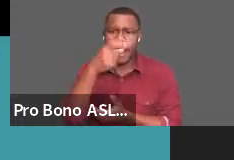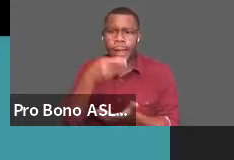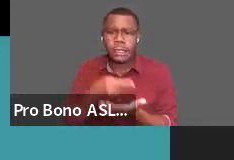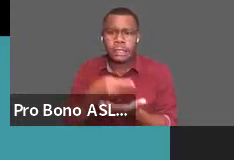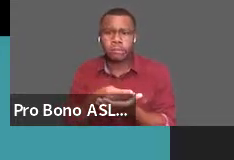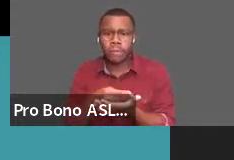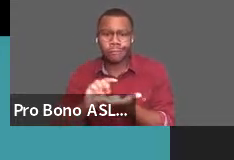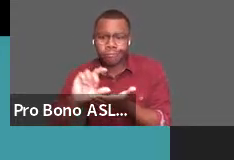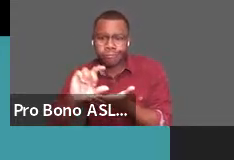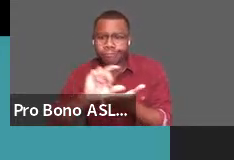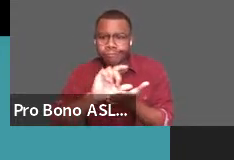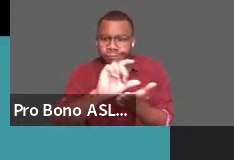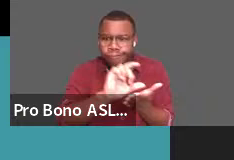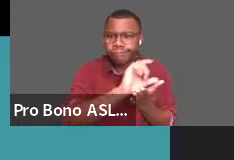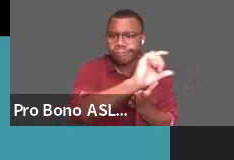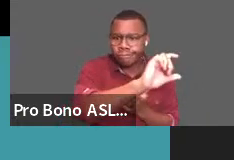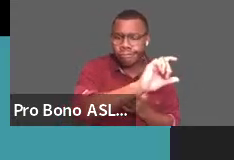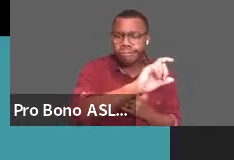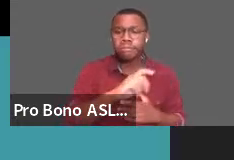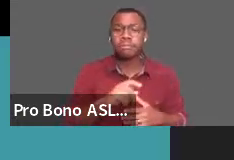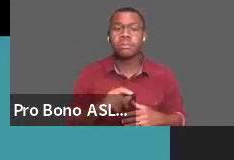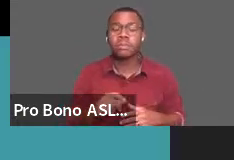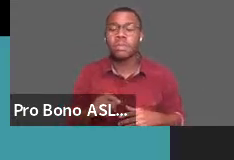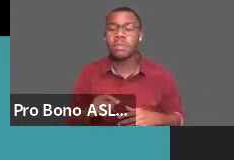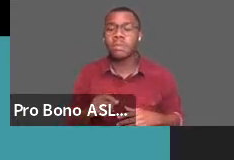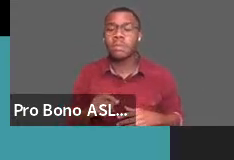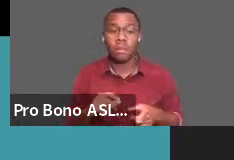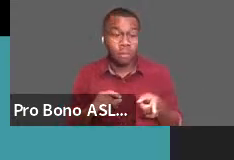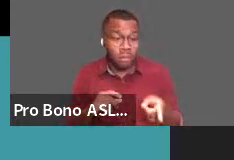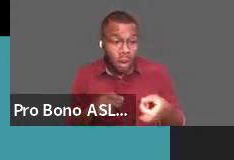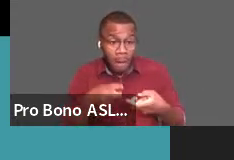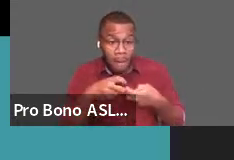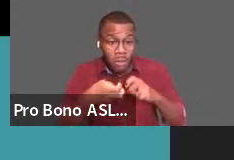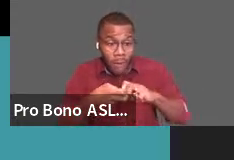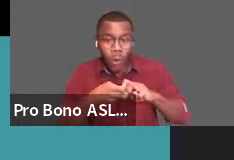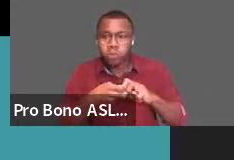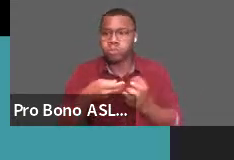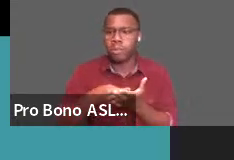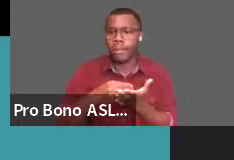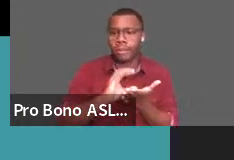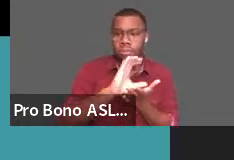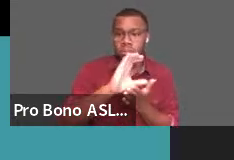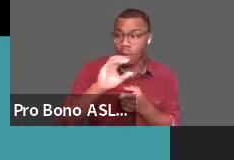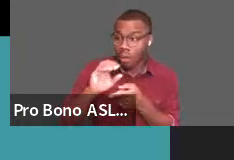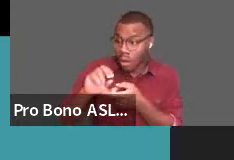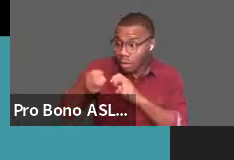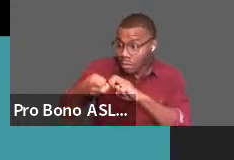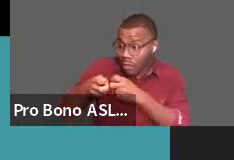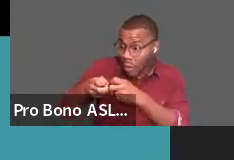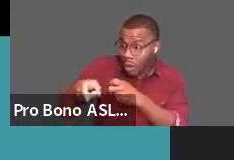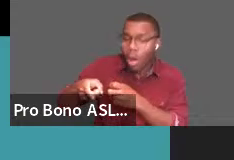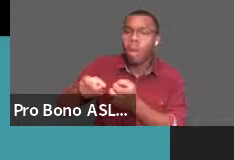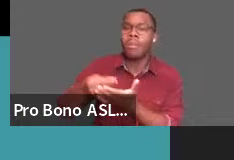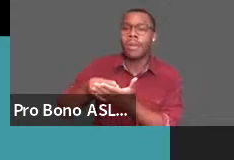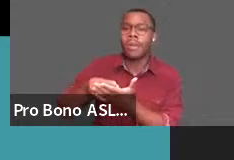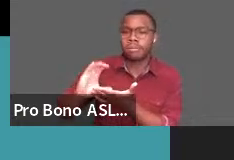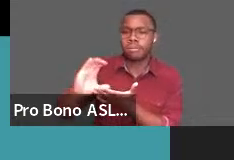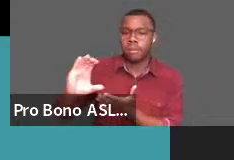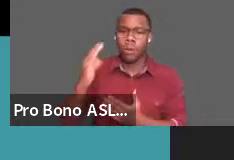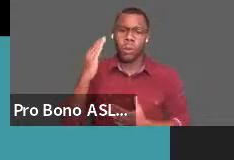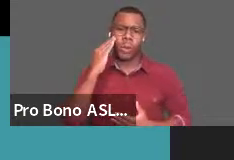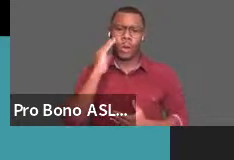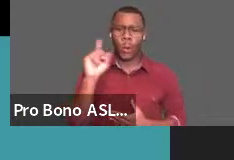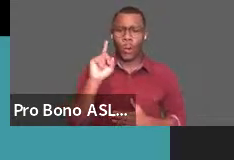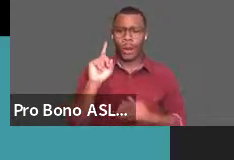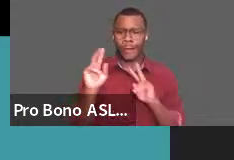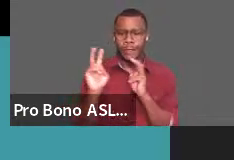tackle the issues where they're happening the most. And we know where those areas are. We need to